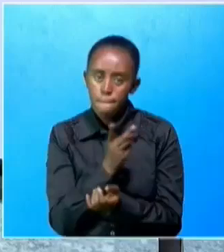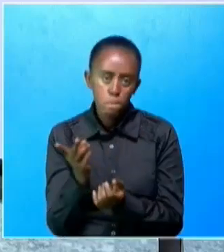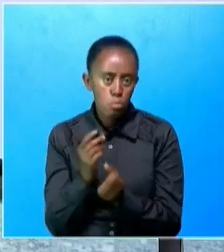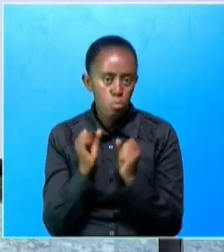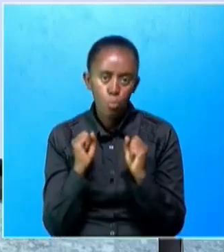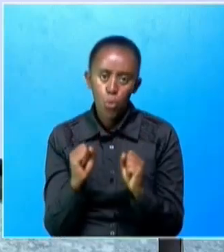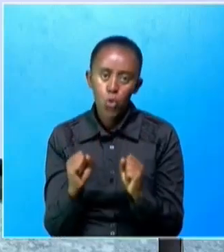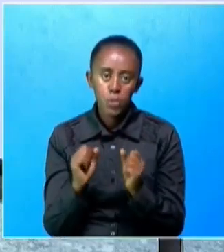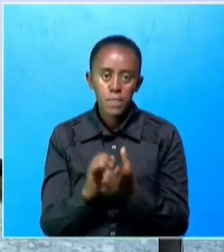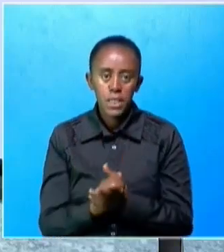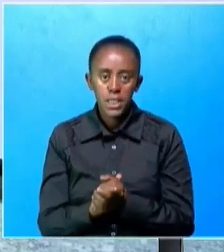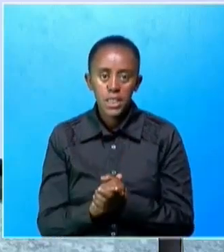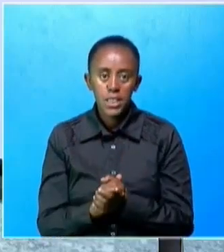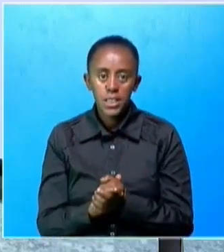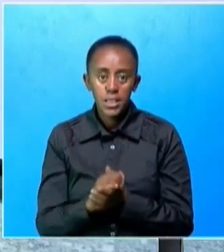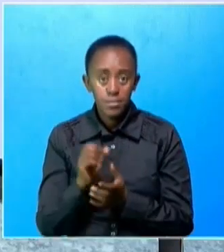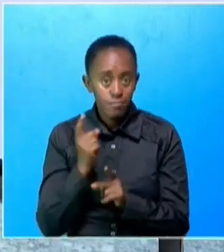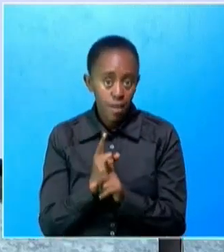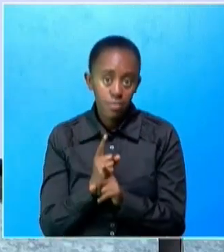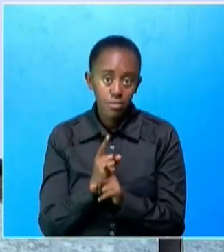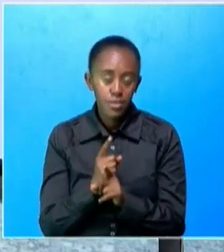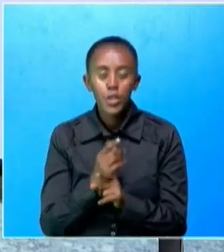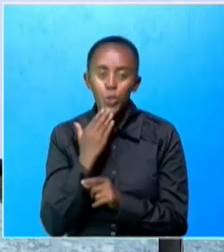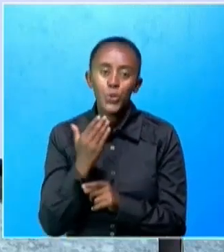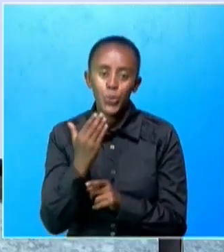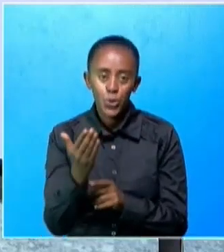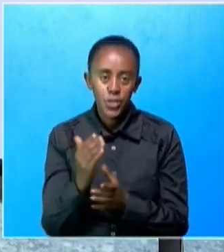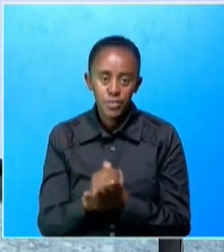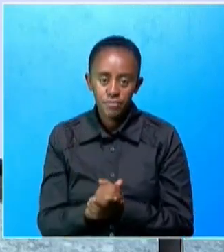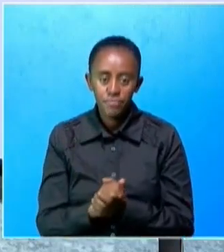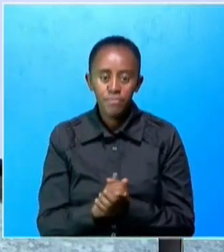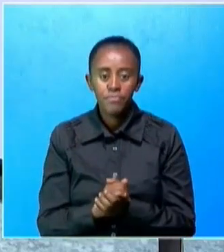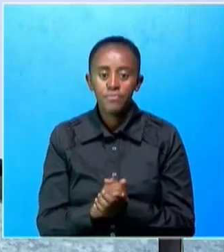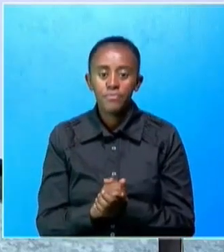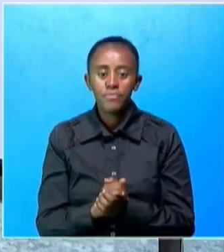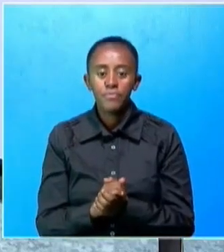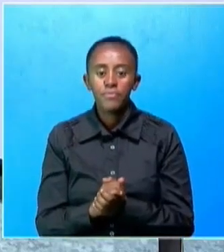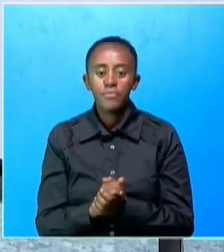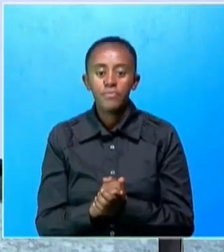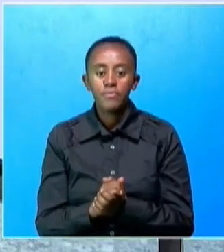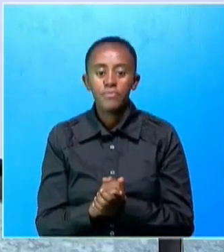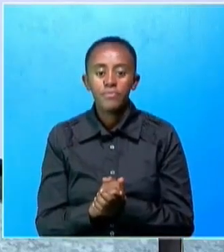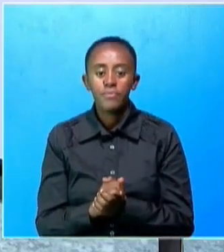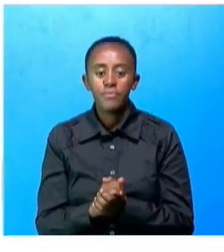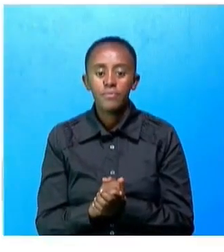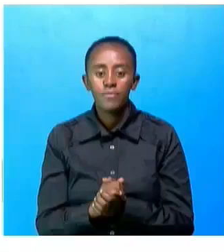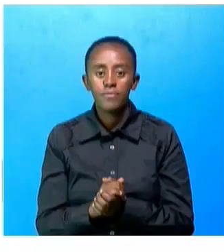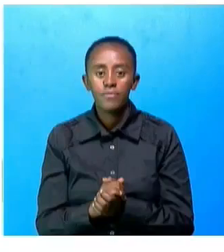possible issues, right? Good. Yeah.